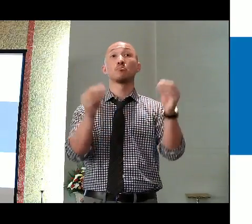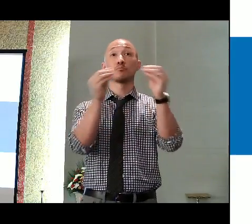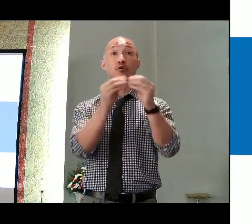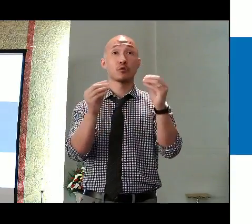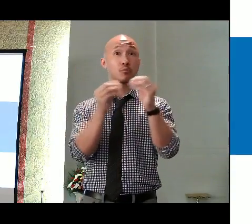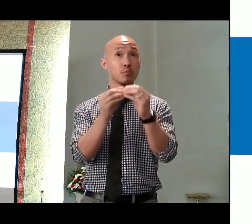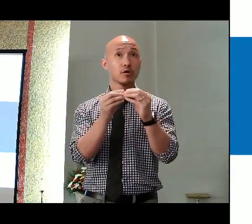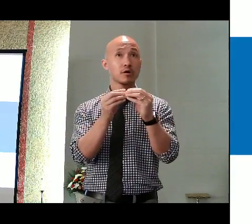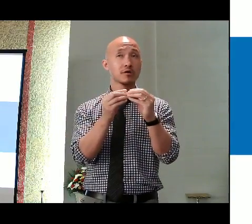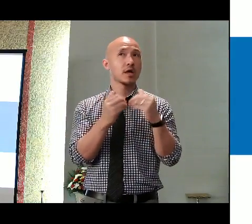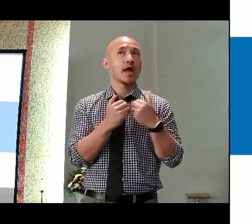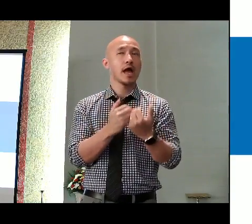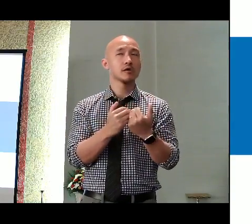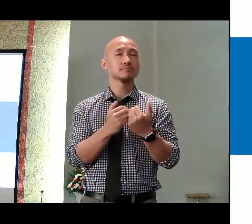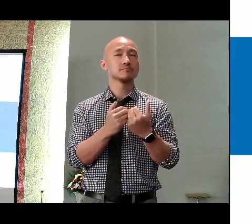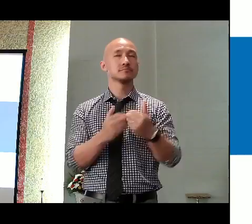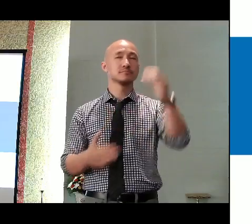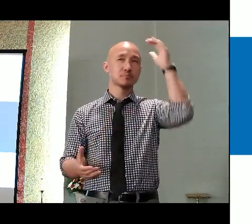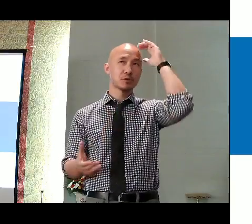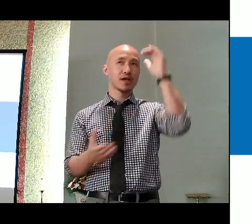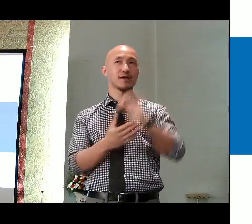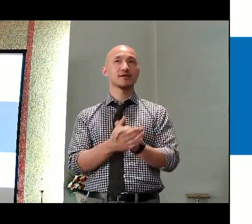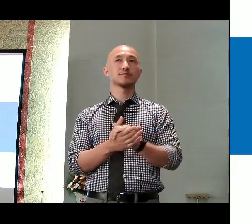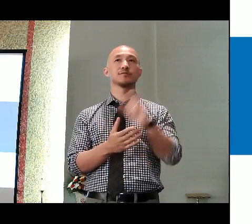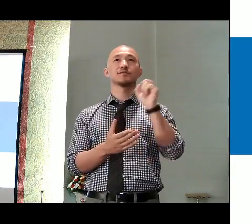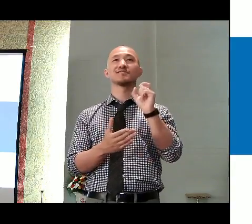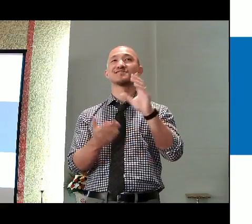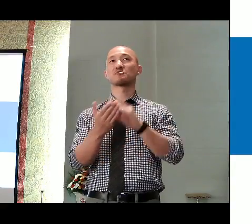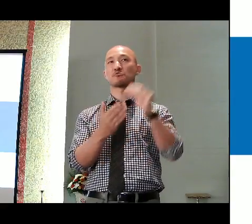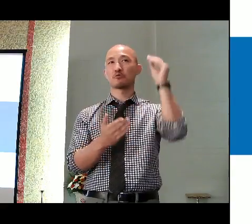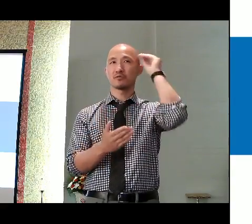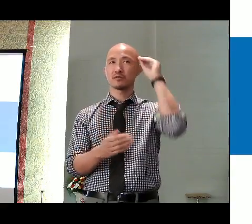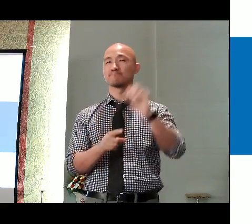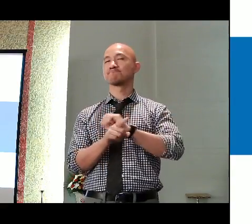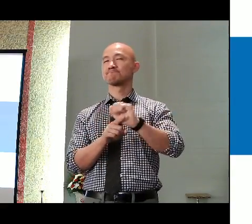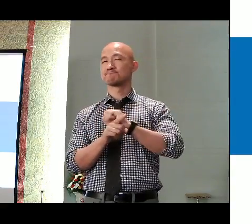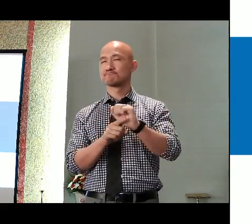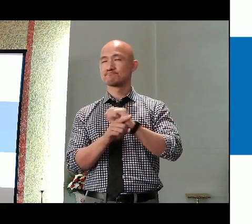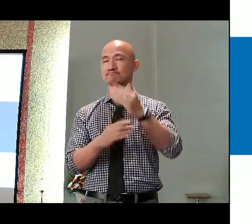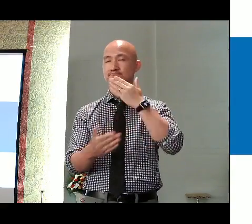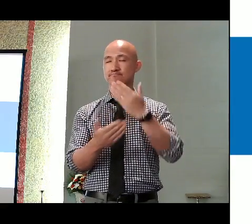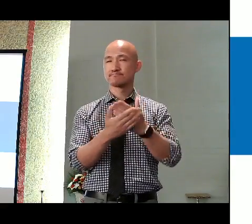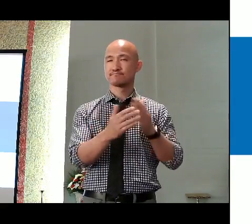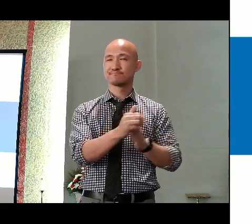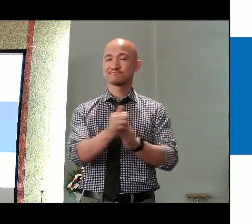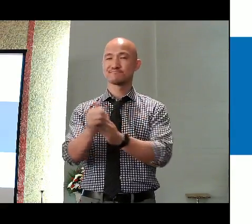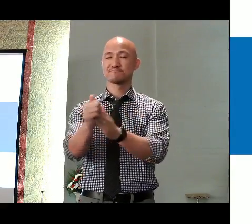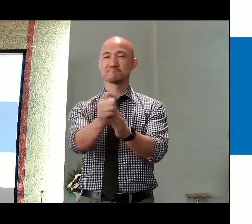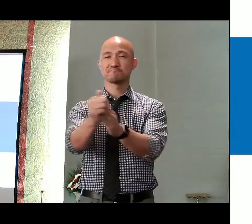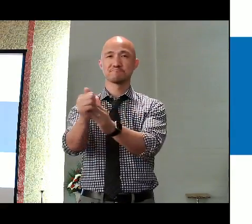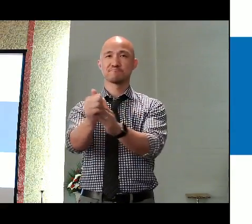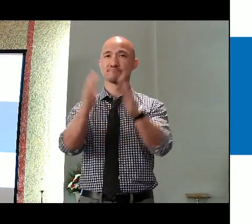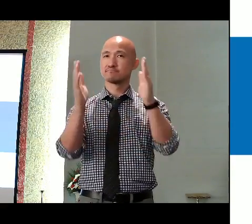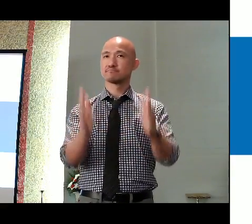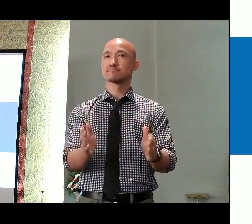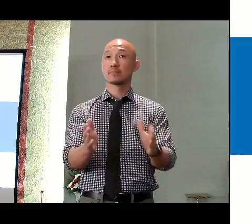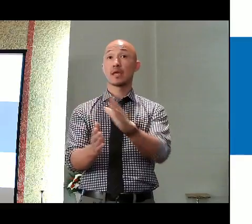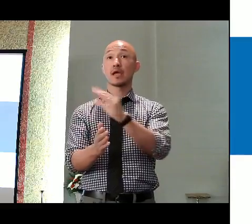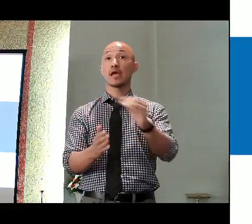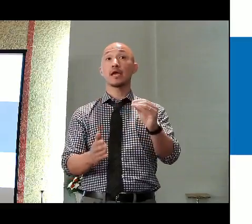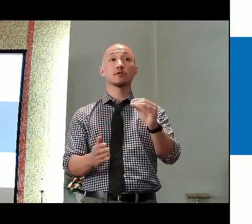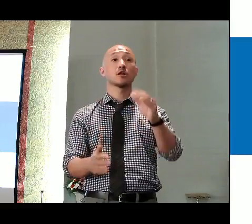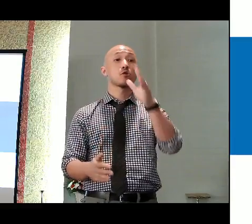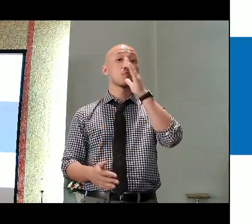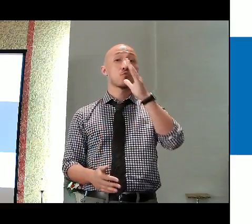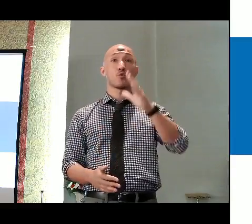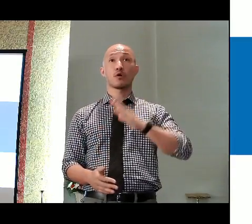how women should conform to Christ. What is what God calls them to do to live a holy life? And I started touching on that for